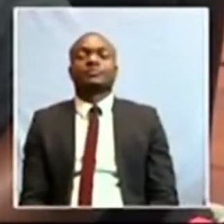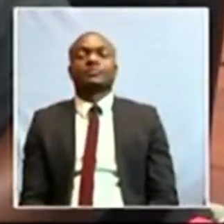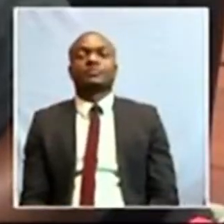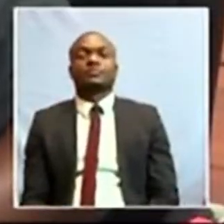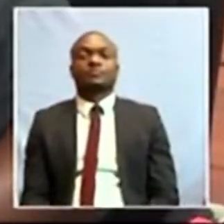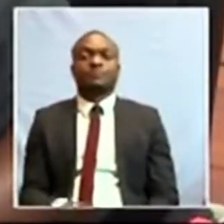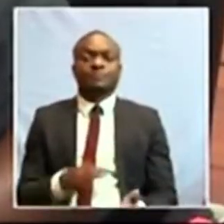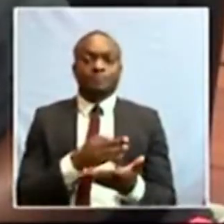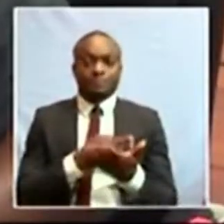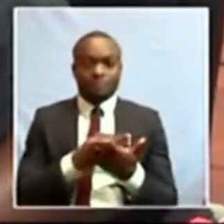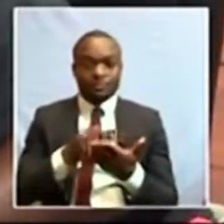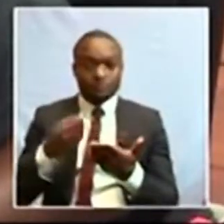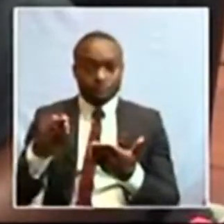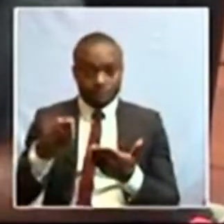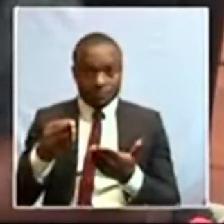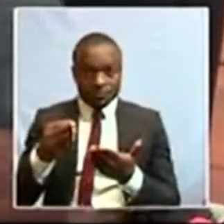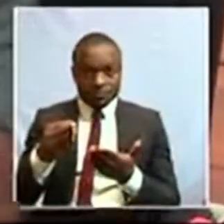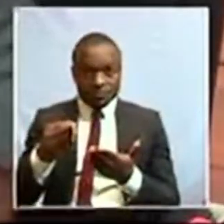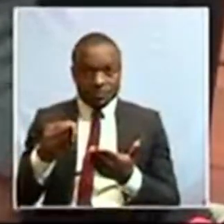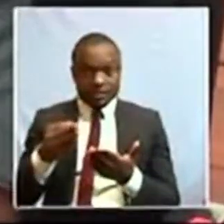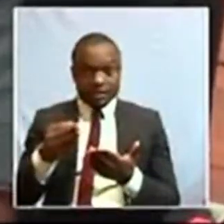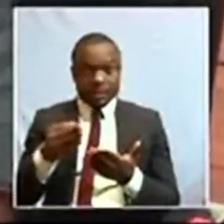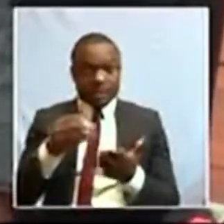Failure to settle statutory obligations.